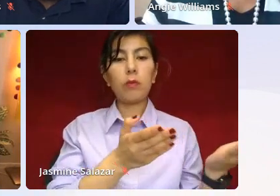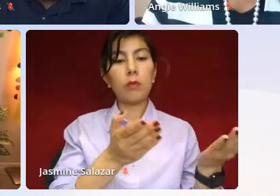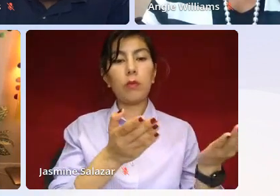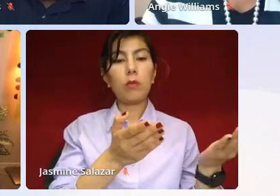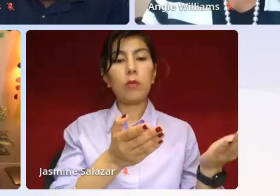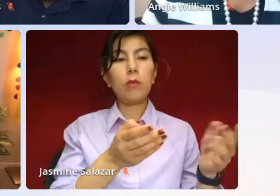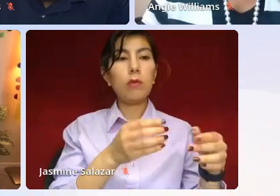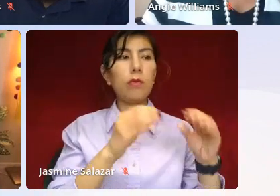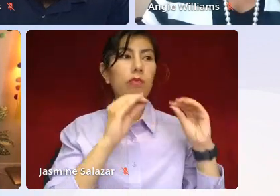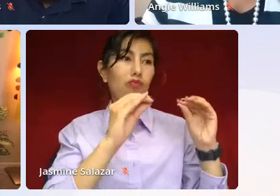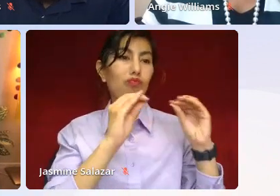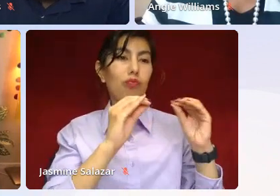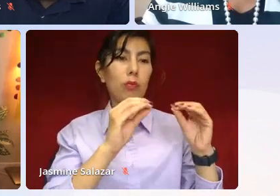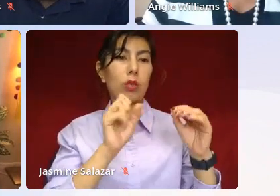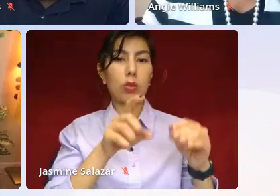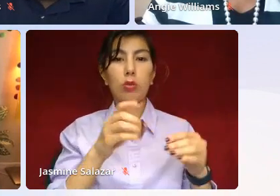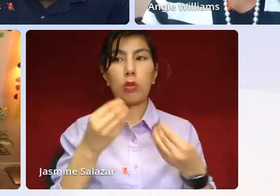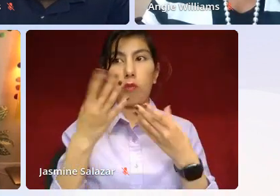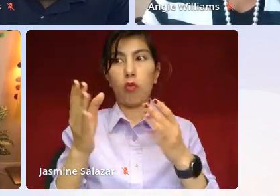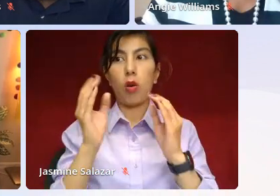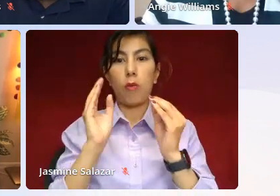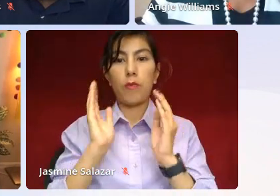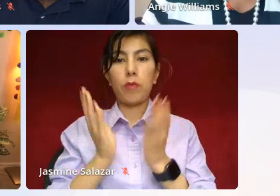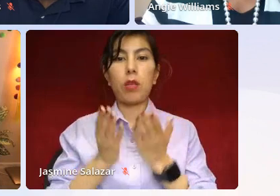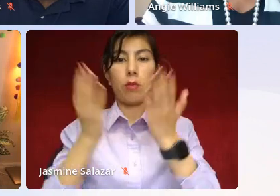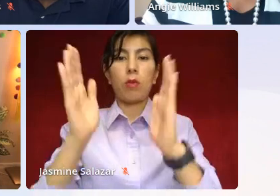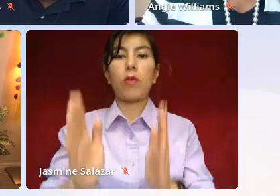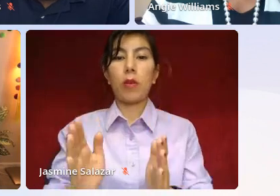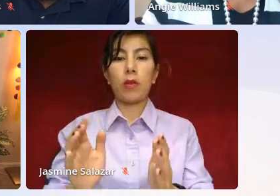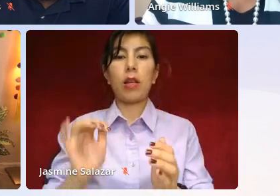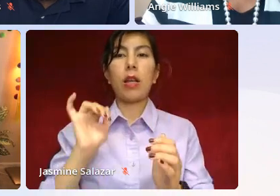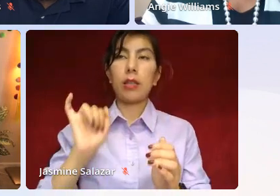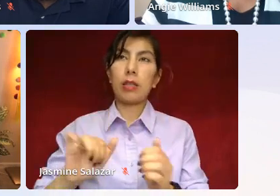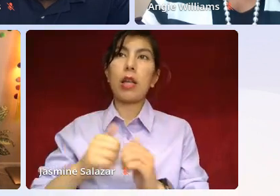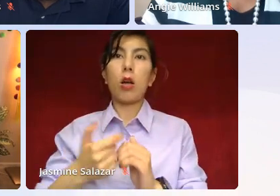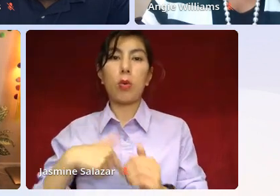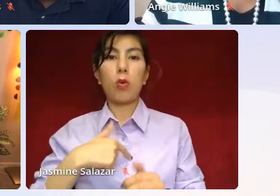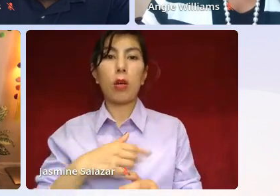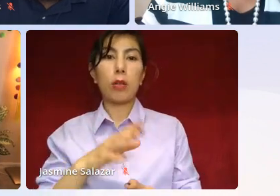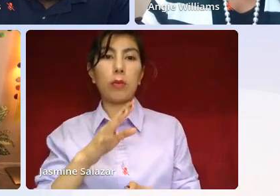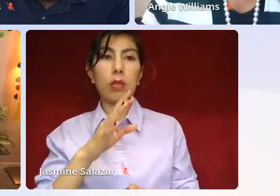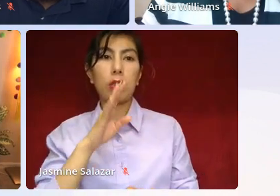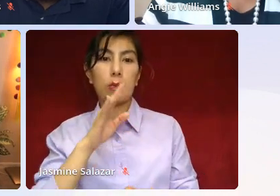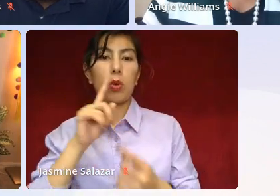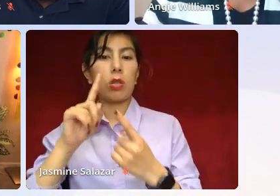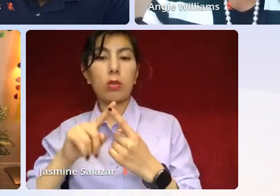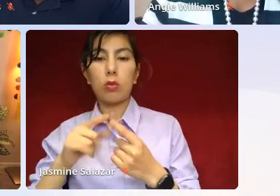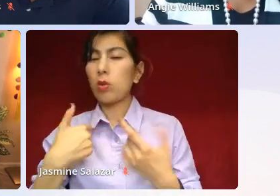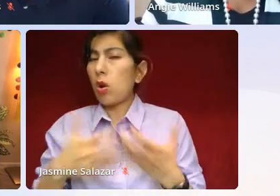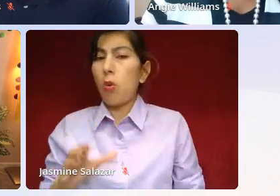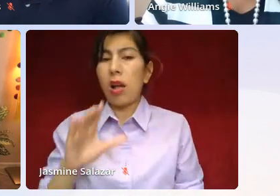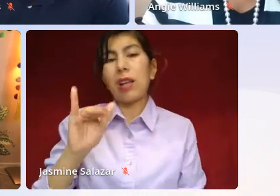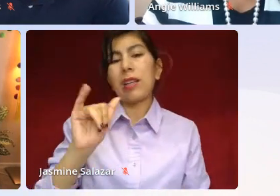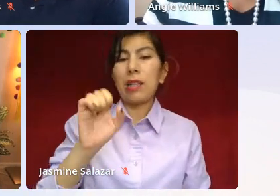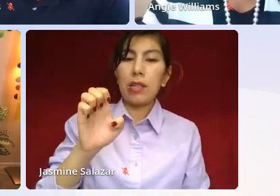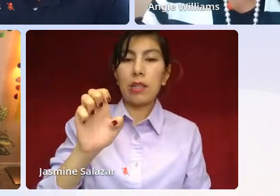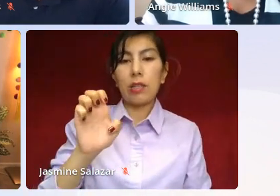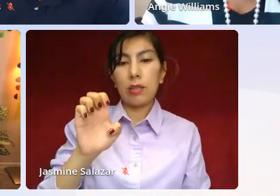they could let providers know this is how we want to be spoken to. We don't want case managers, we want